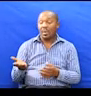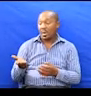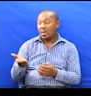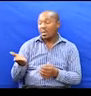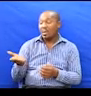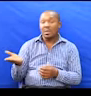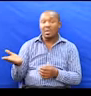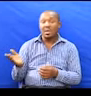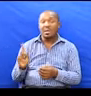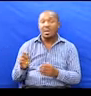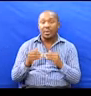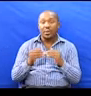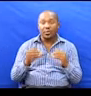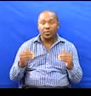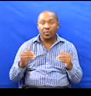neutral